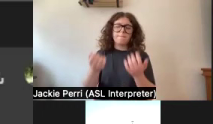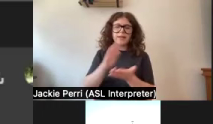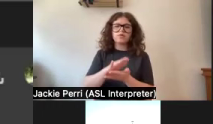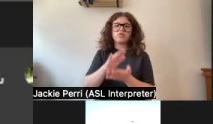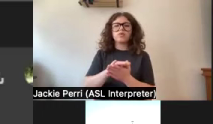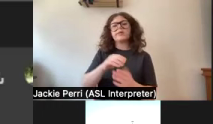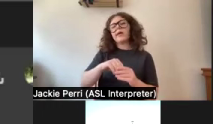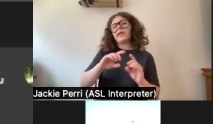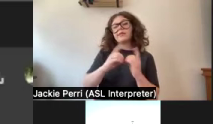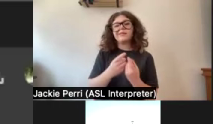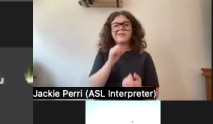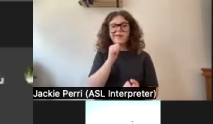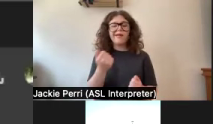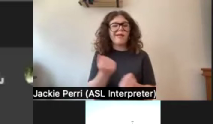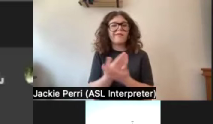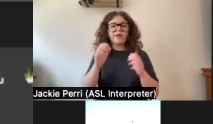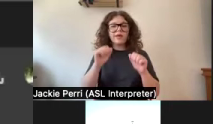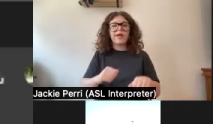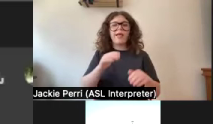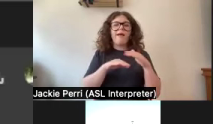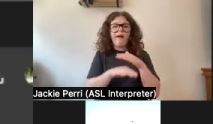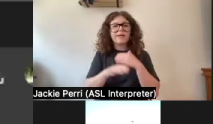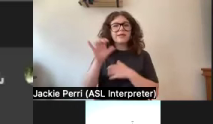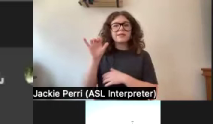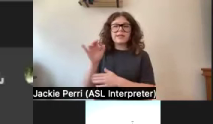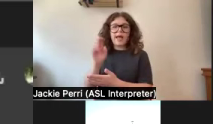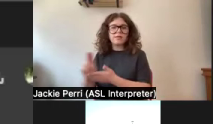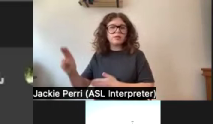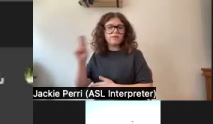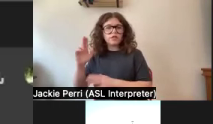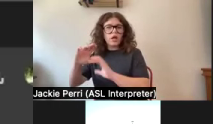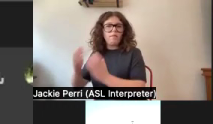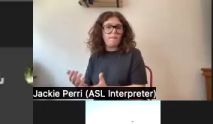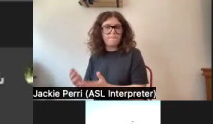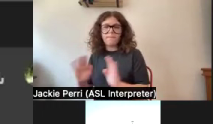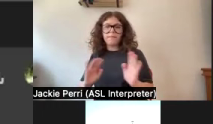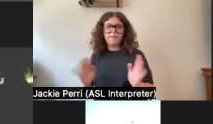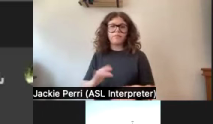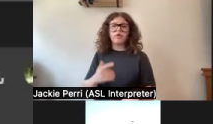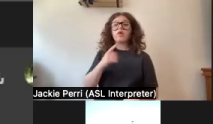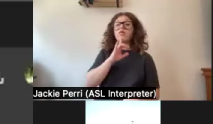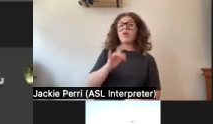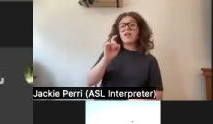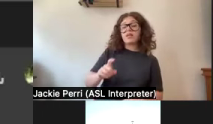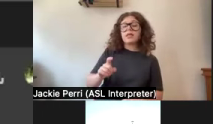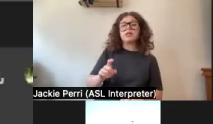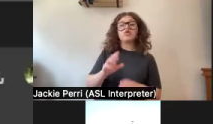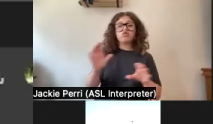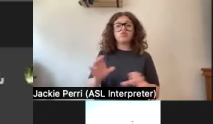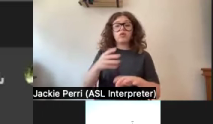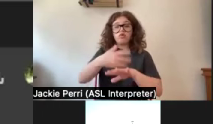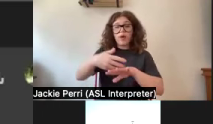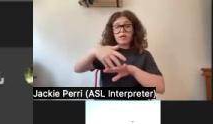access Parent University. So ultimately, what we need is we really need to continue to do a grassroots